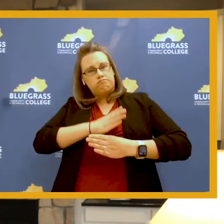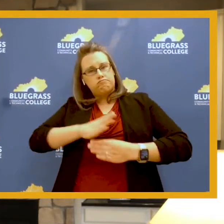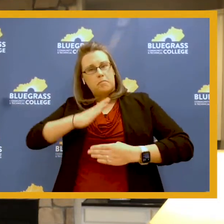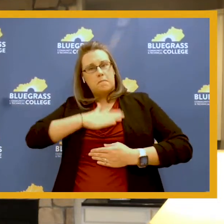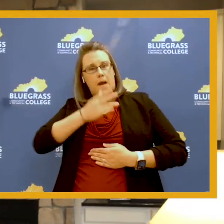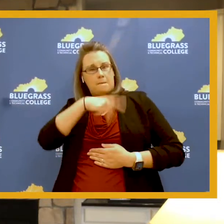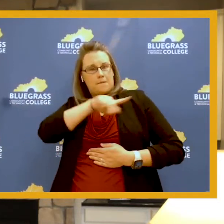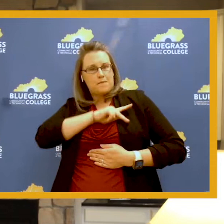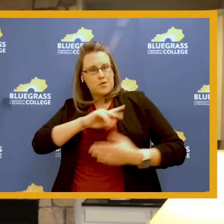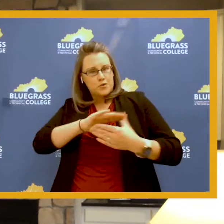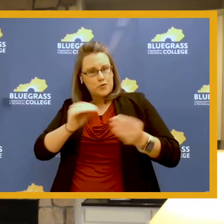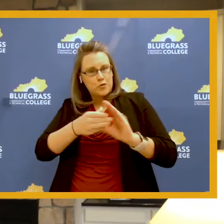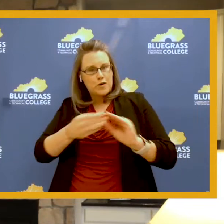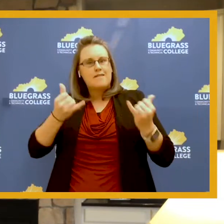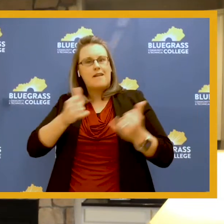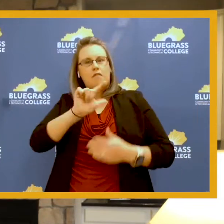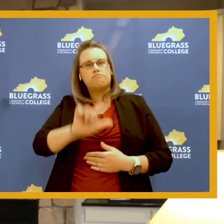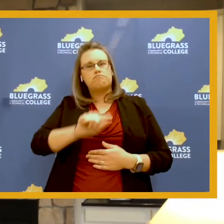story with you,